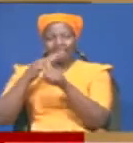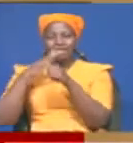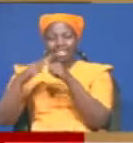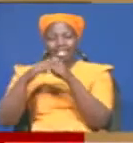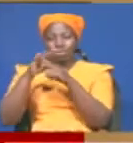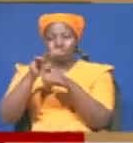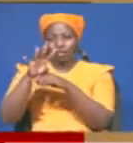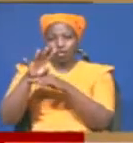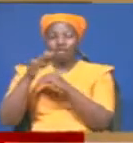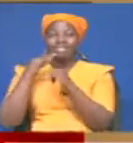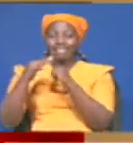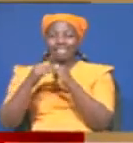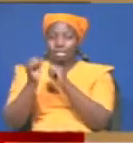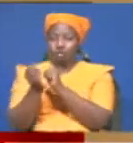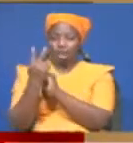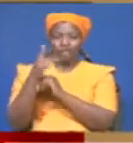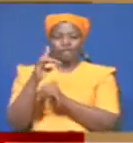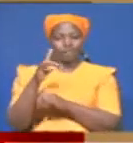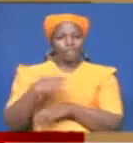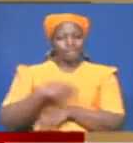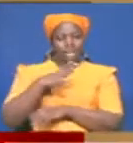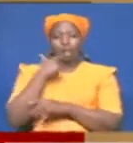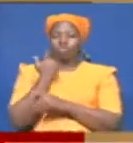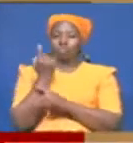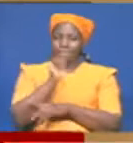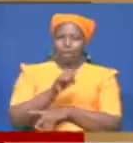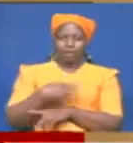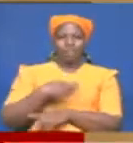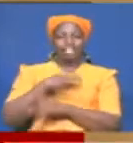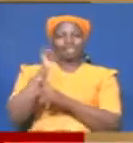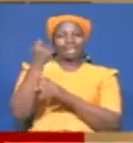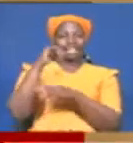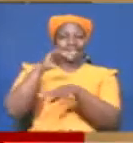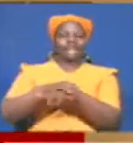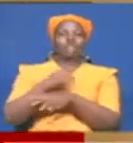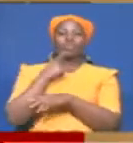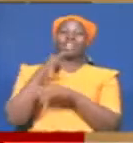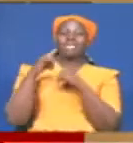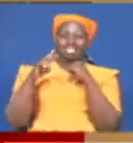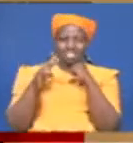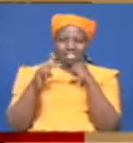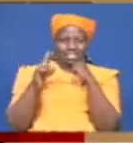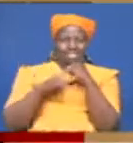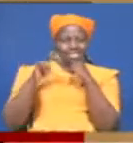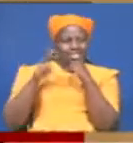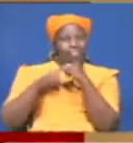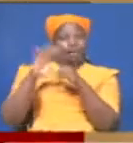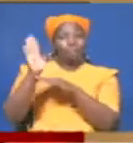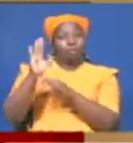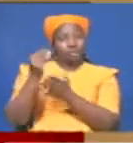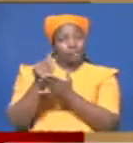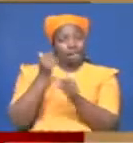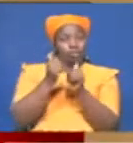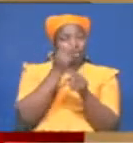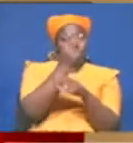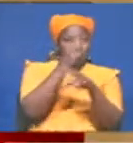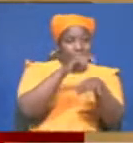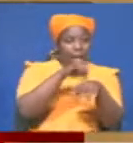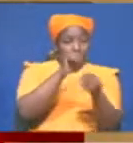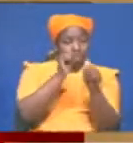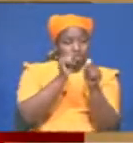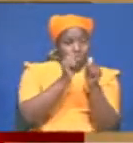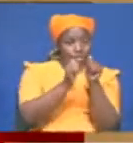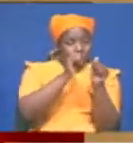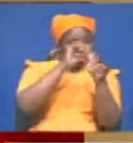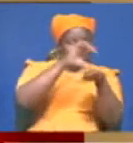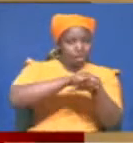924,812 tourists visited Kenya, earning the country 167 billion shillings, which is double what was earned during a similar period